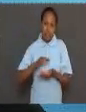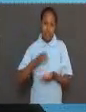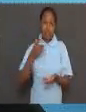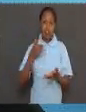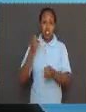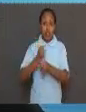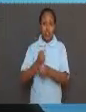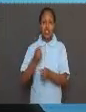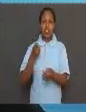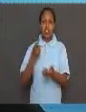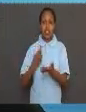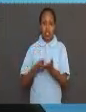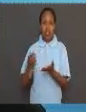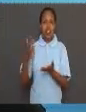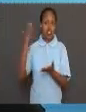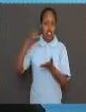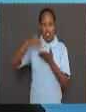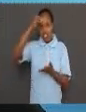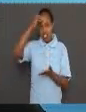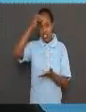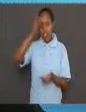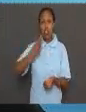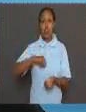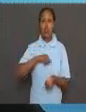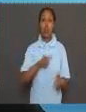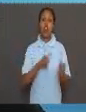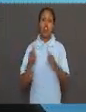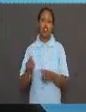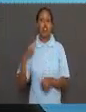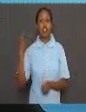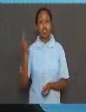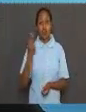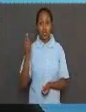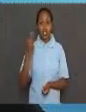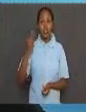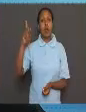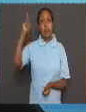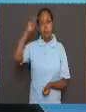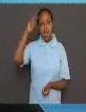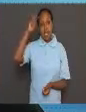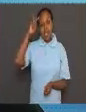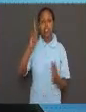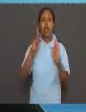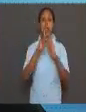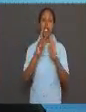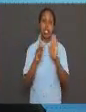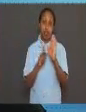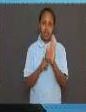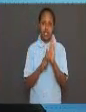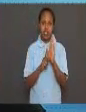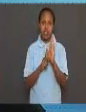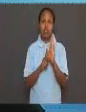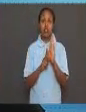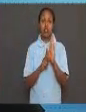During that lesson, we also used Pascal's principle